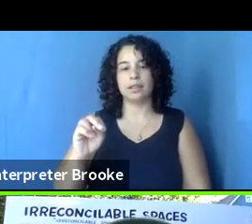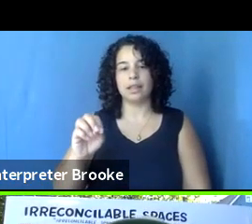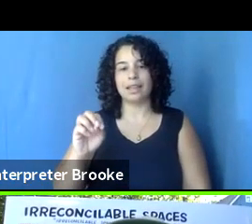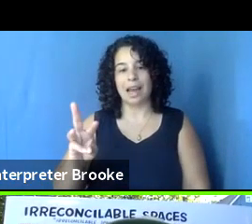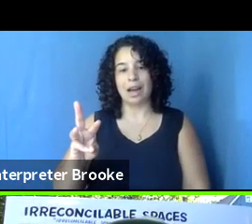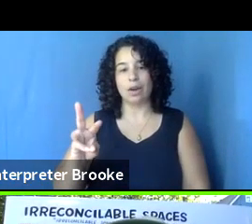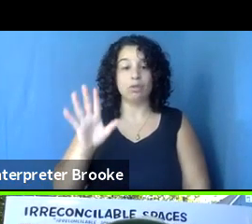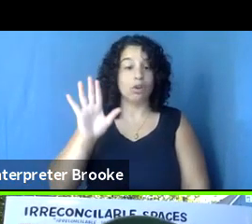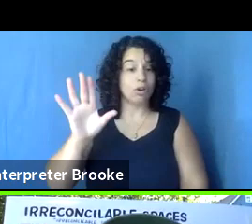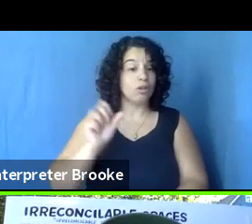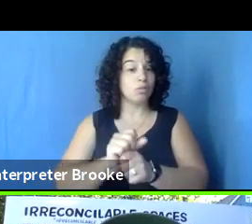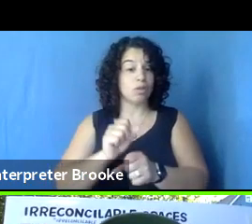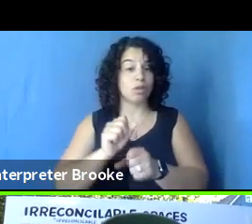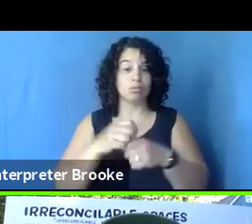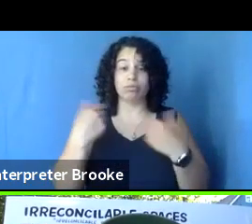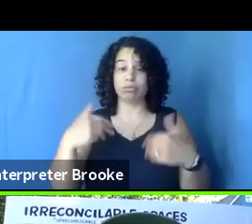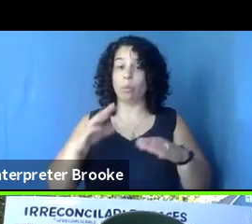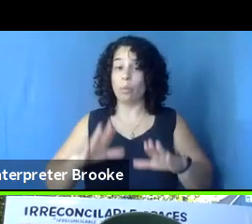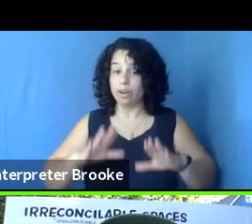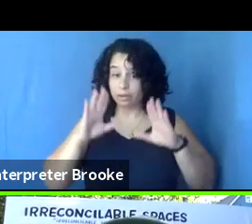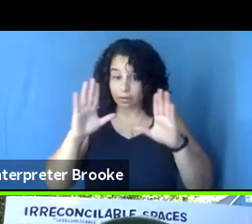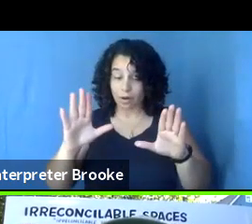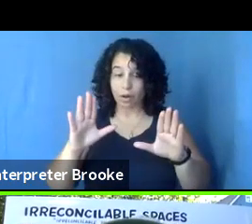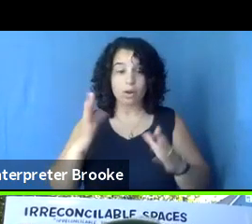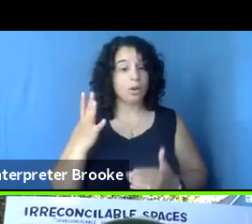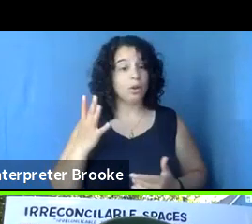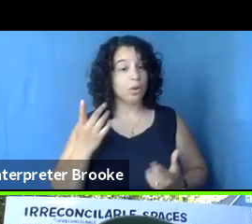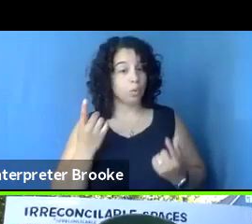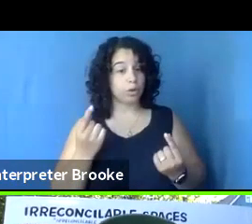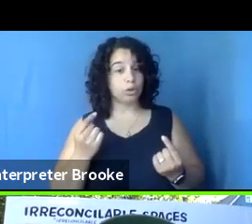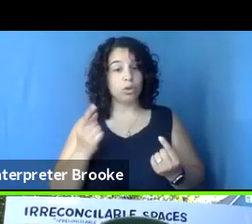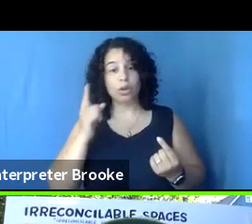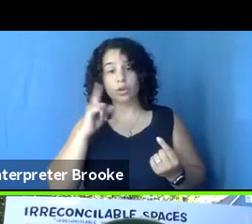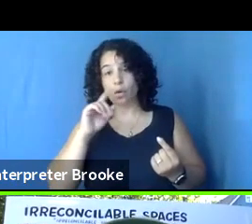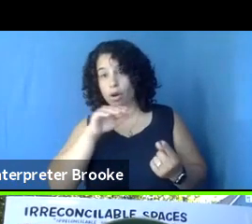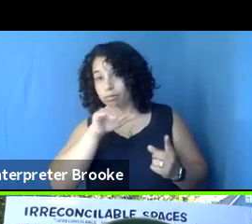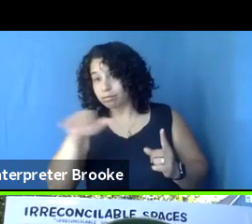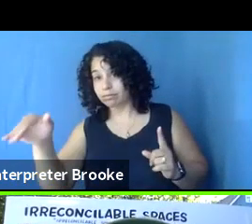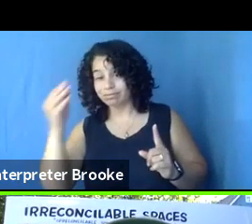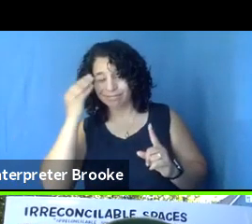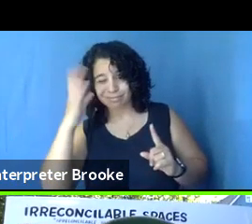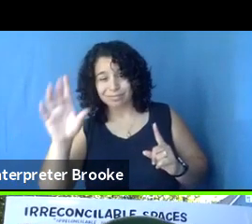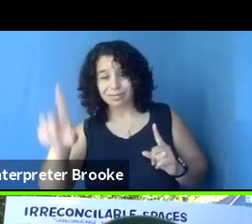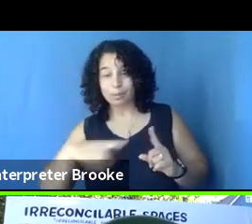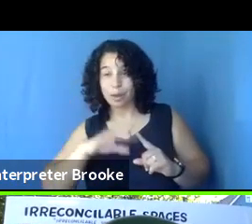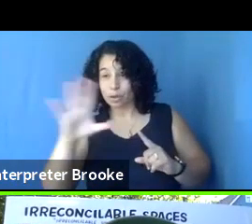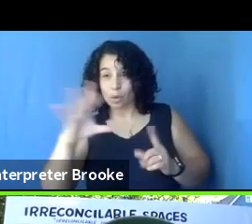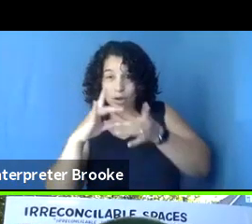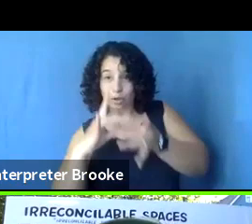wonderful work to invite people to think about their relationship to the land and their relationship to